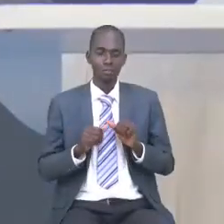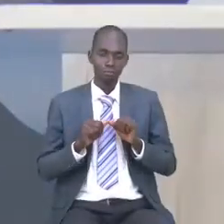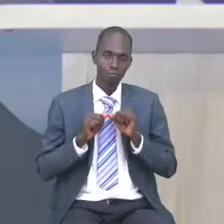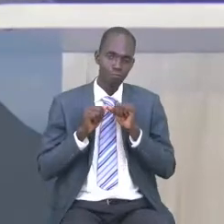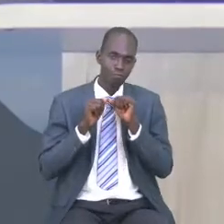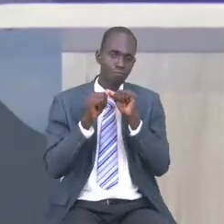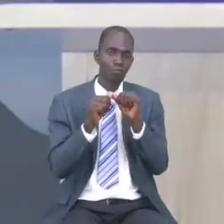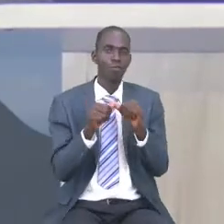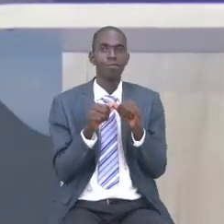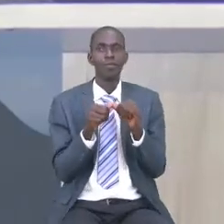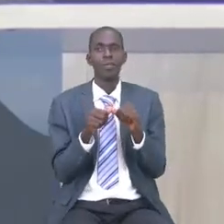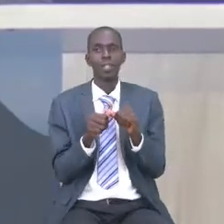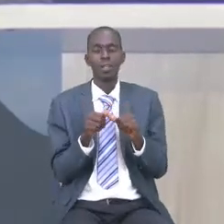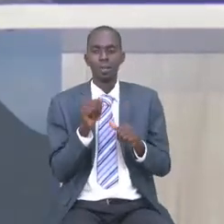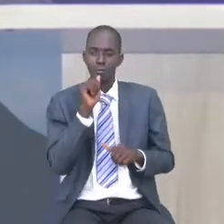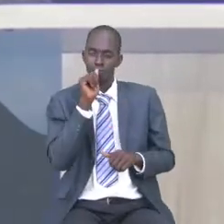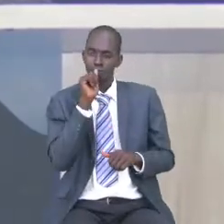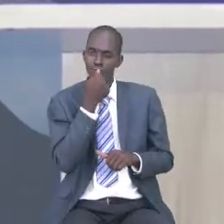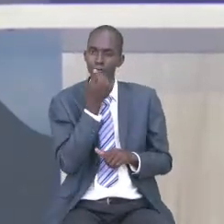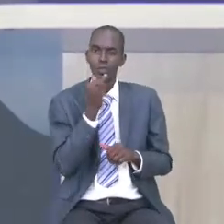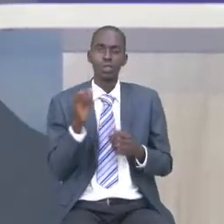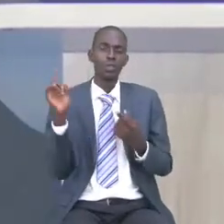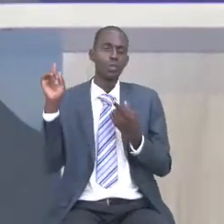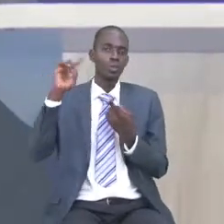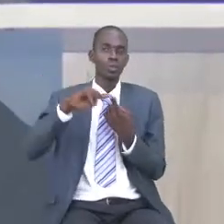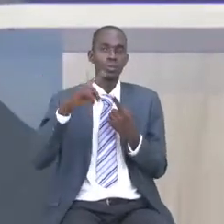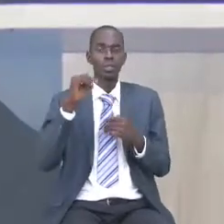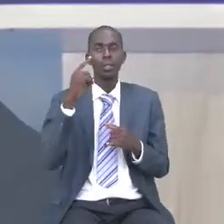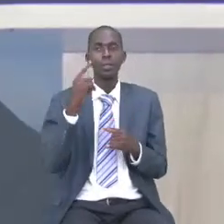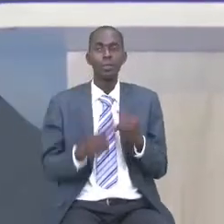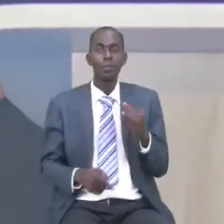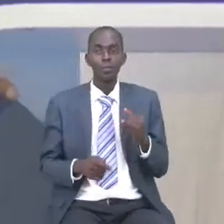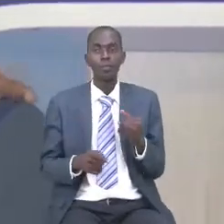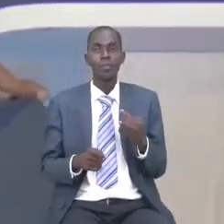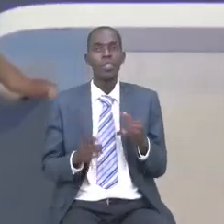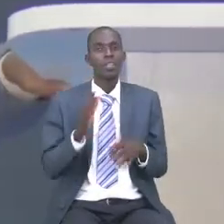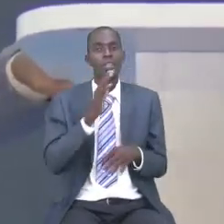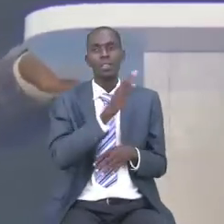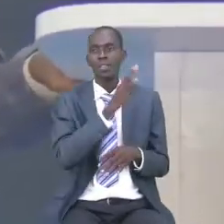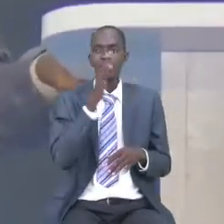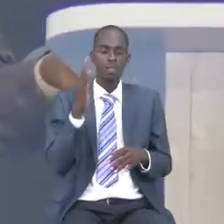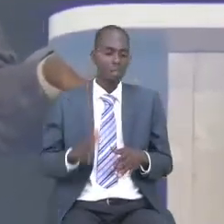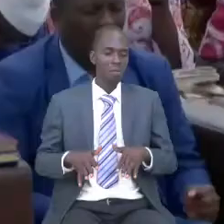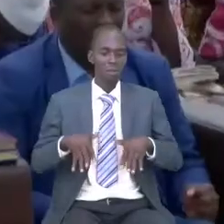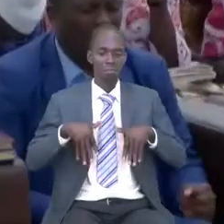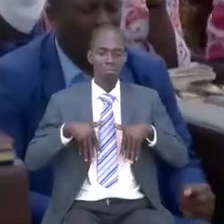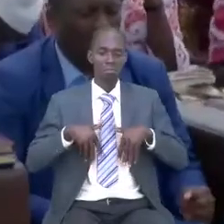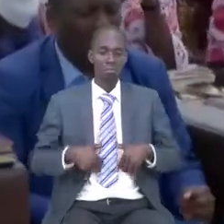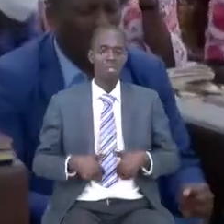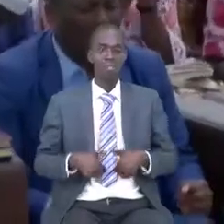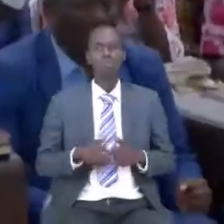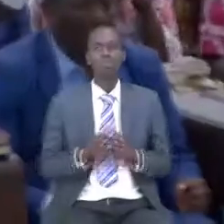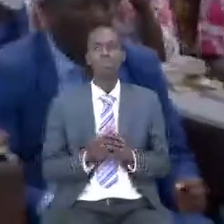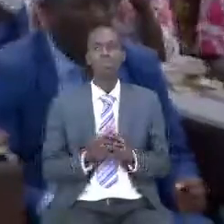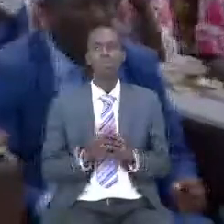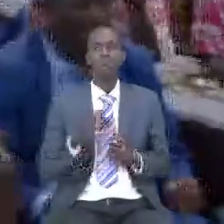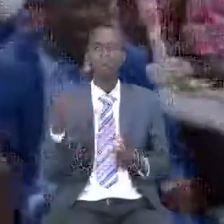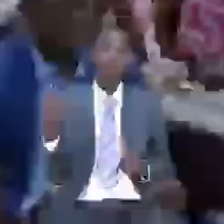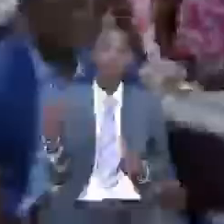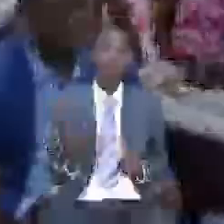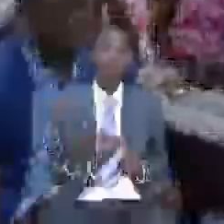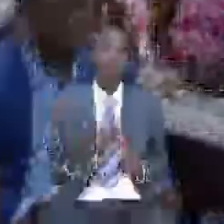perseverance, enduring to the end, never tired,